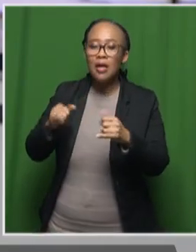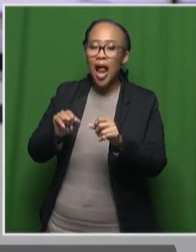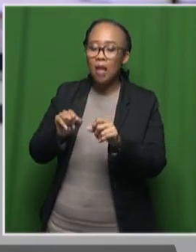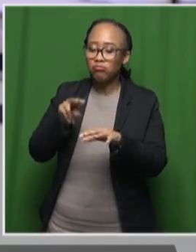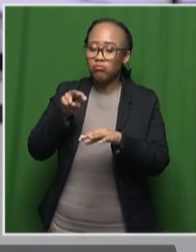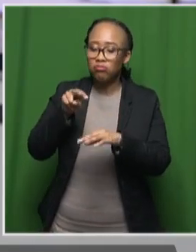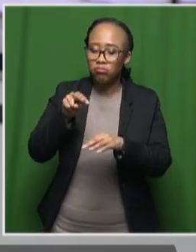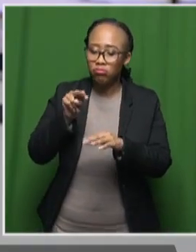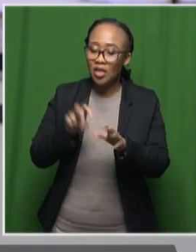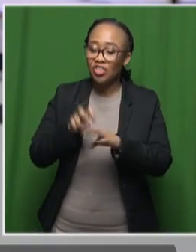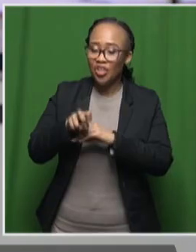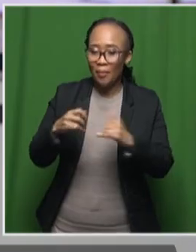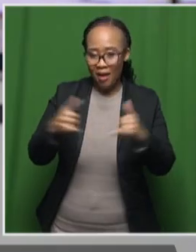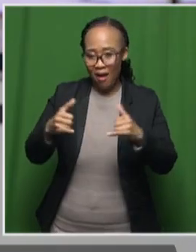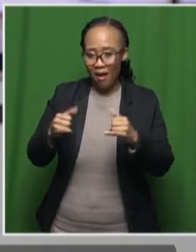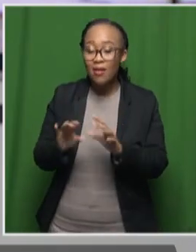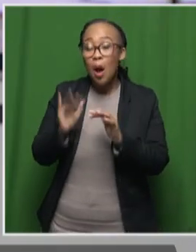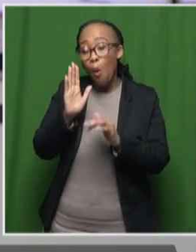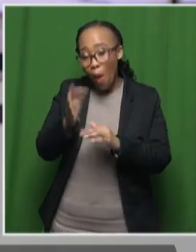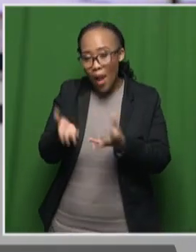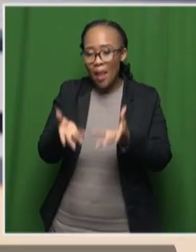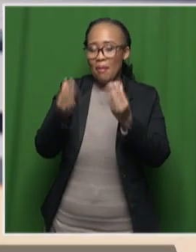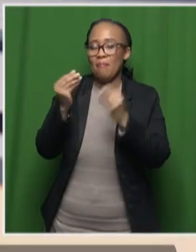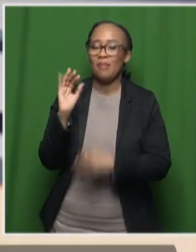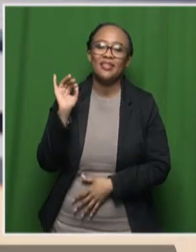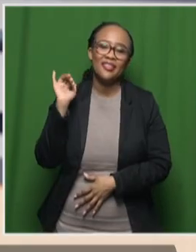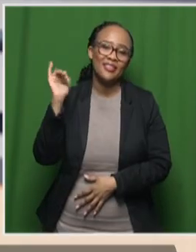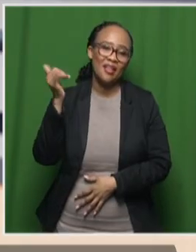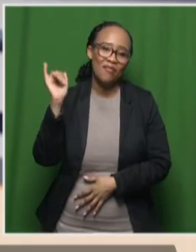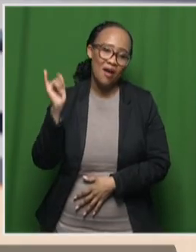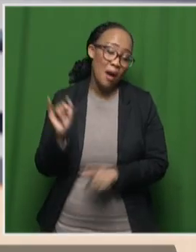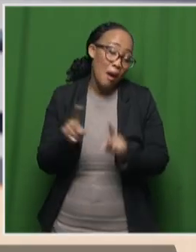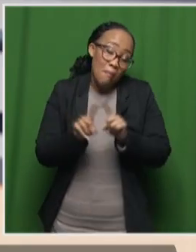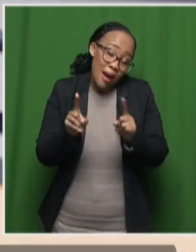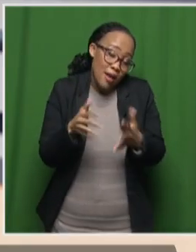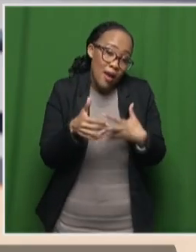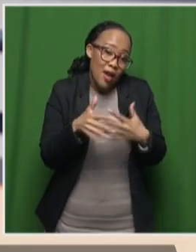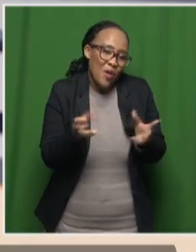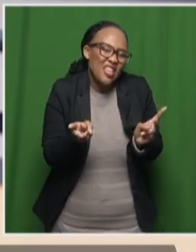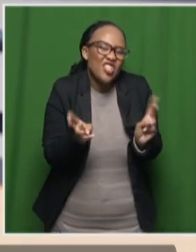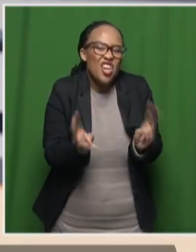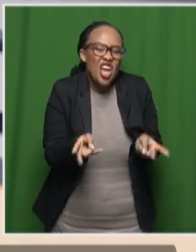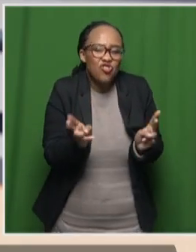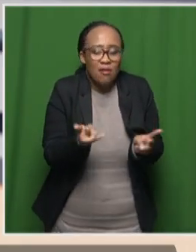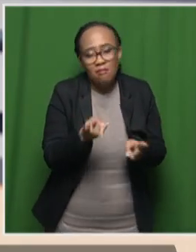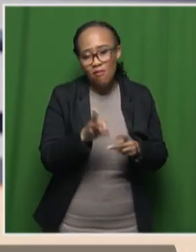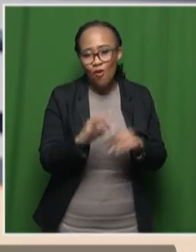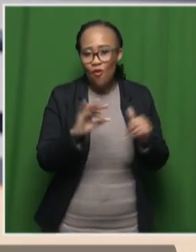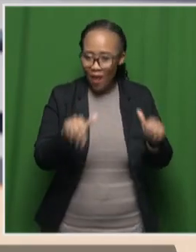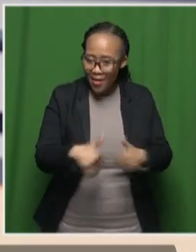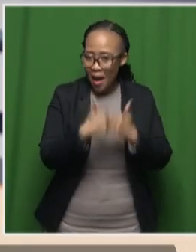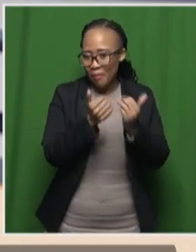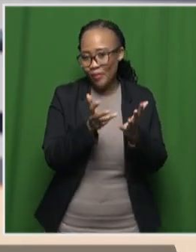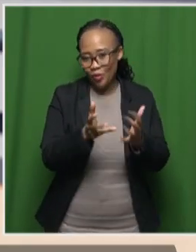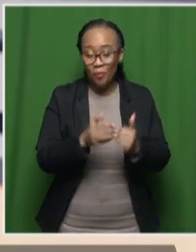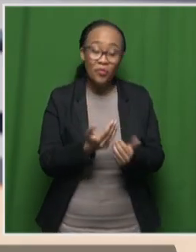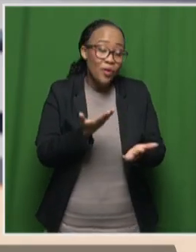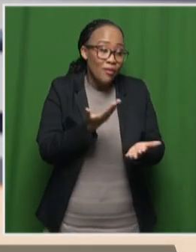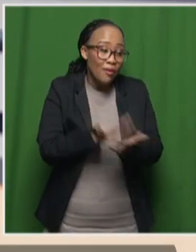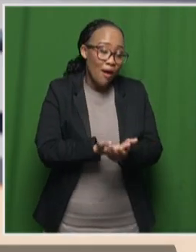know, that's the nature of the game. It is the nature of the game. It really is. And it's one of those things where you sit and you watch, and it can go either way. It